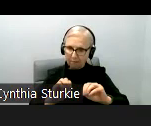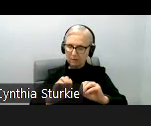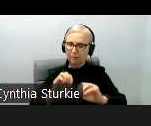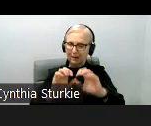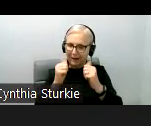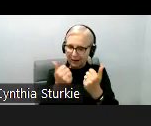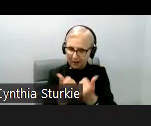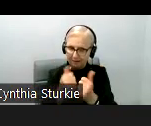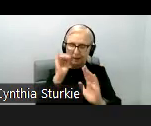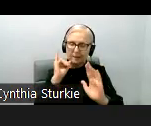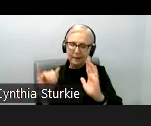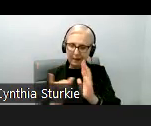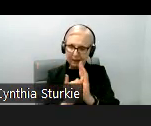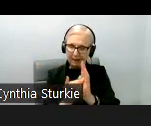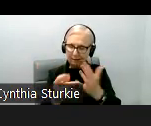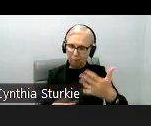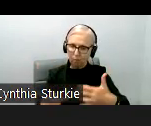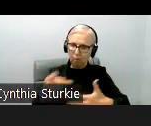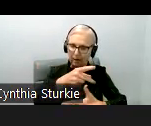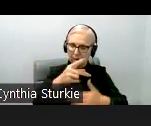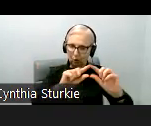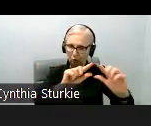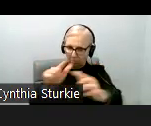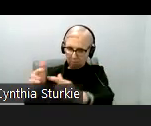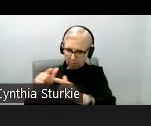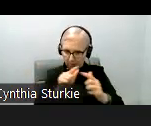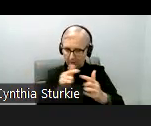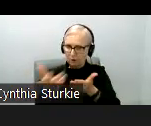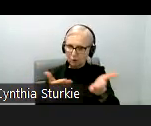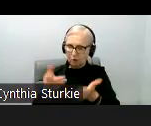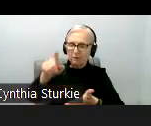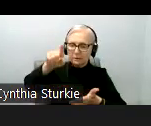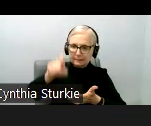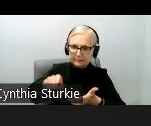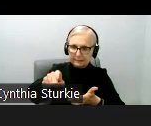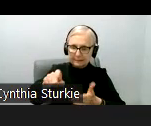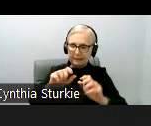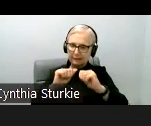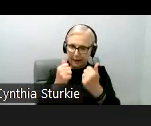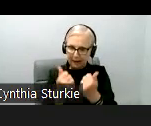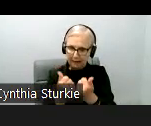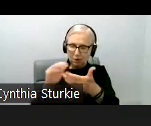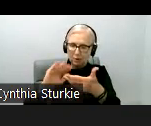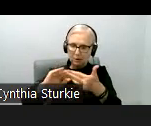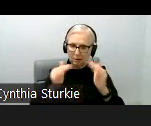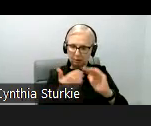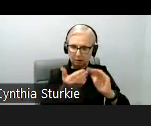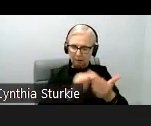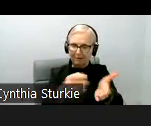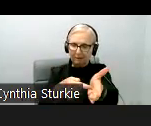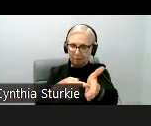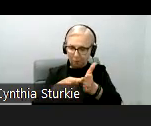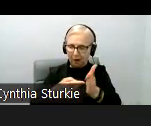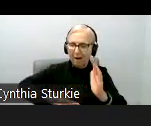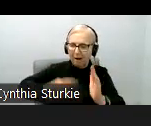agency that has identified priority populations and service needs in the agency's community that require